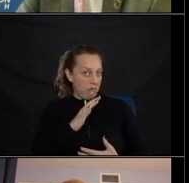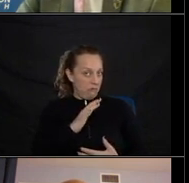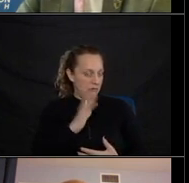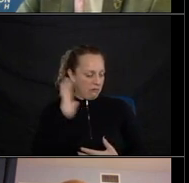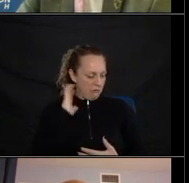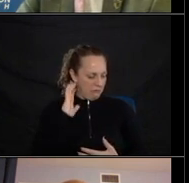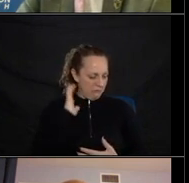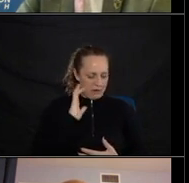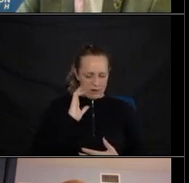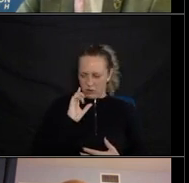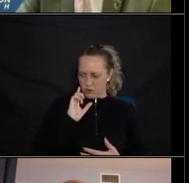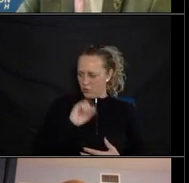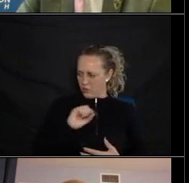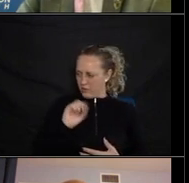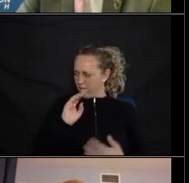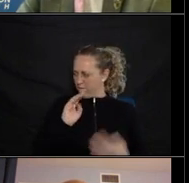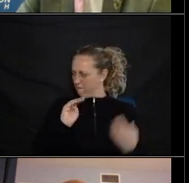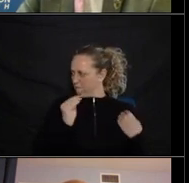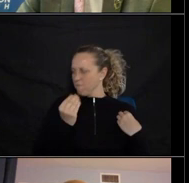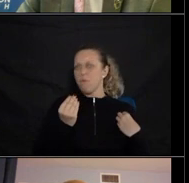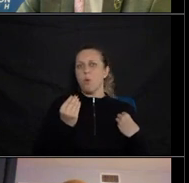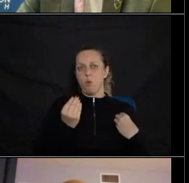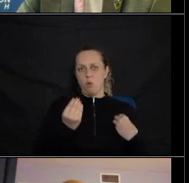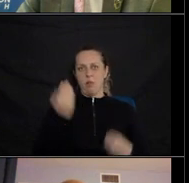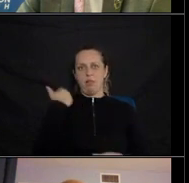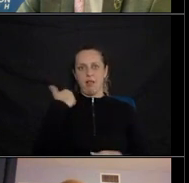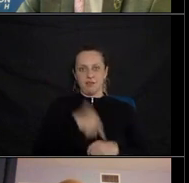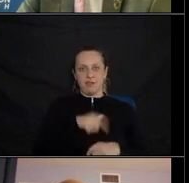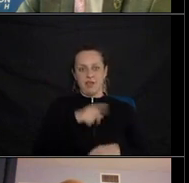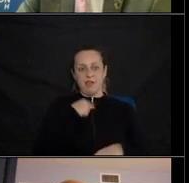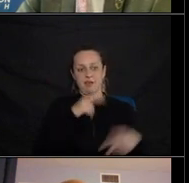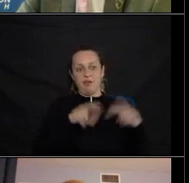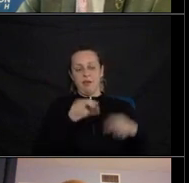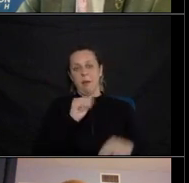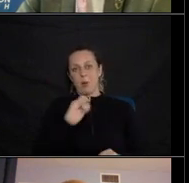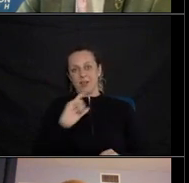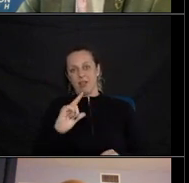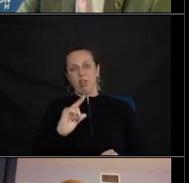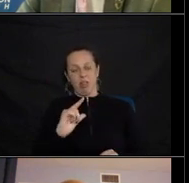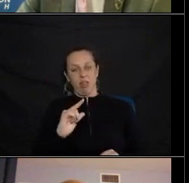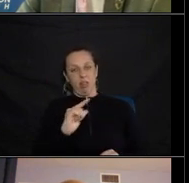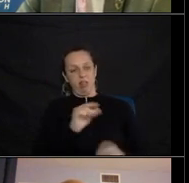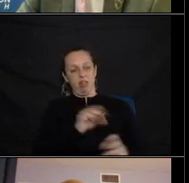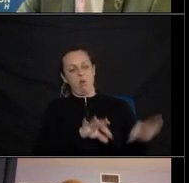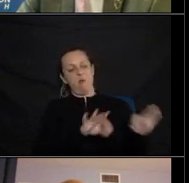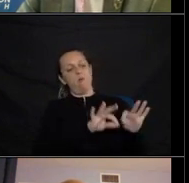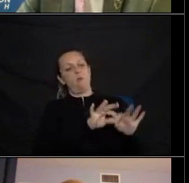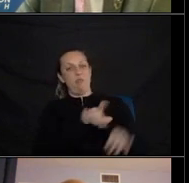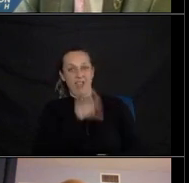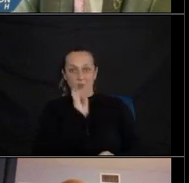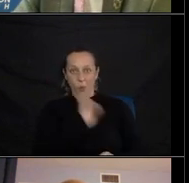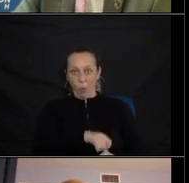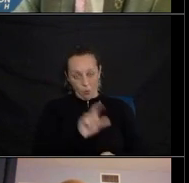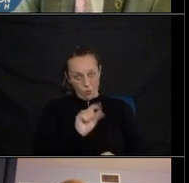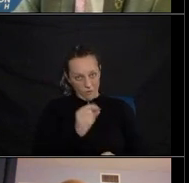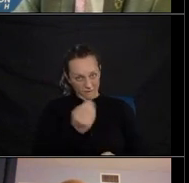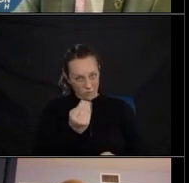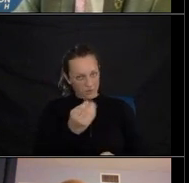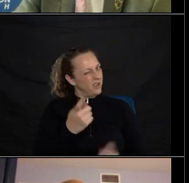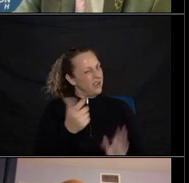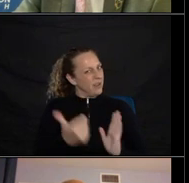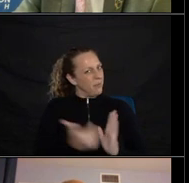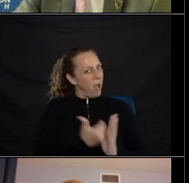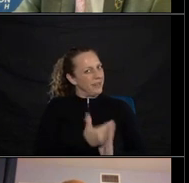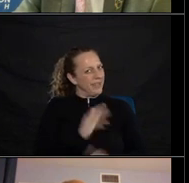in 2014 when the last appraisal was done. And I think that's a bit old. It needs to be